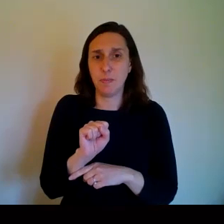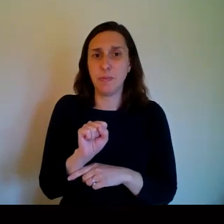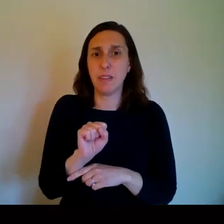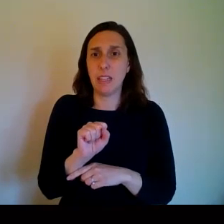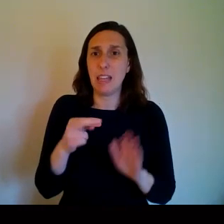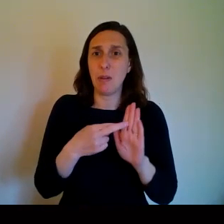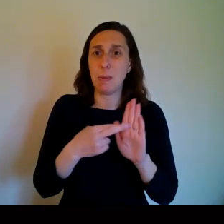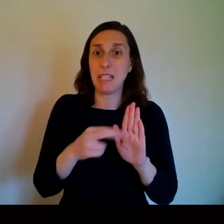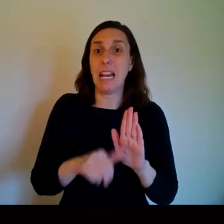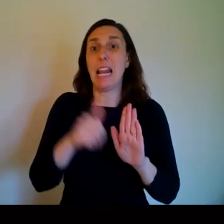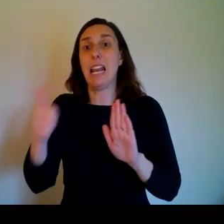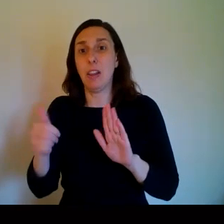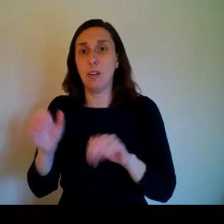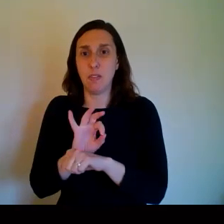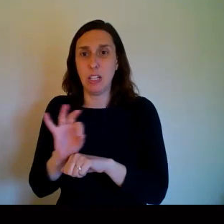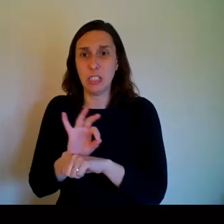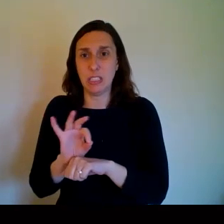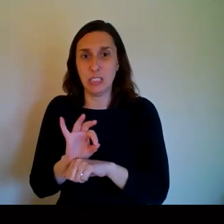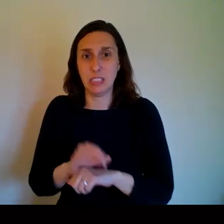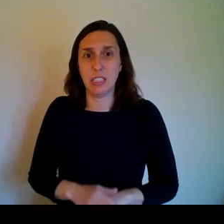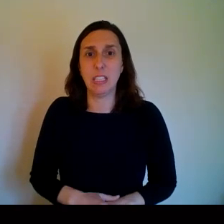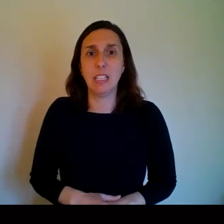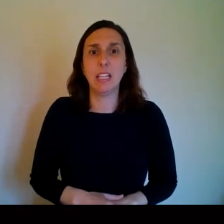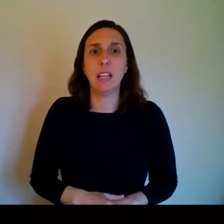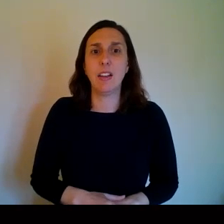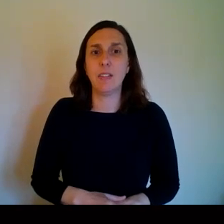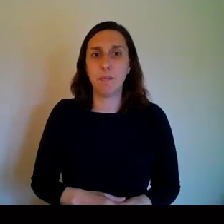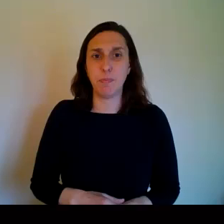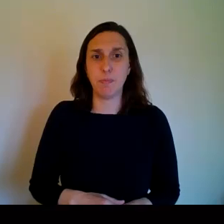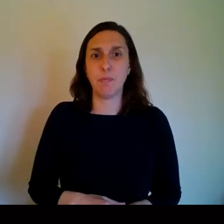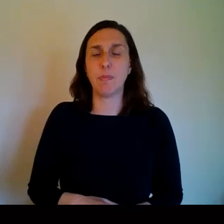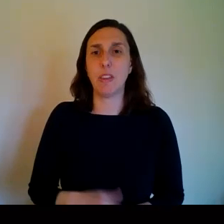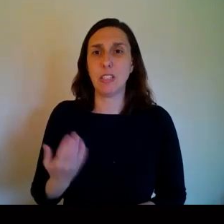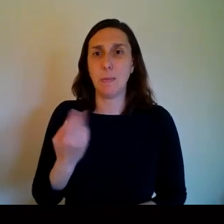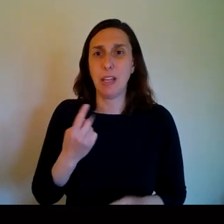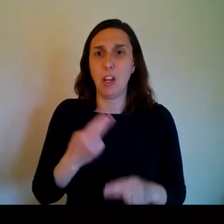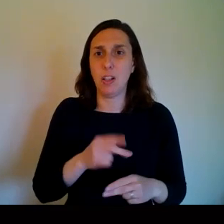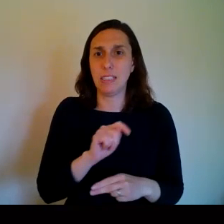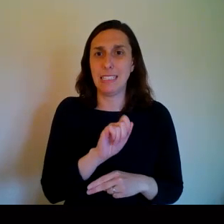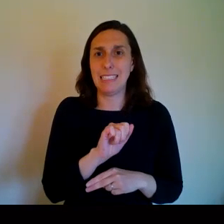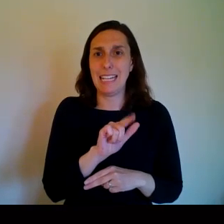another function. There's a process called the Taylor series that can turn any other function into a polynomial